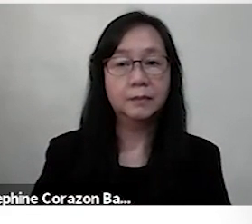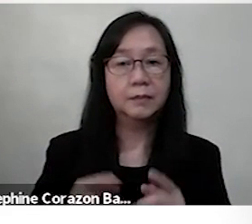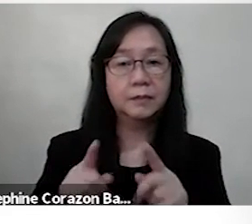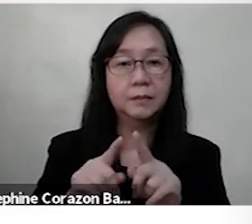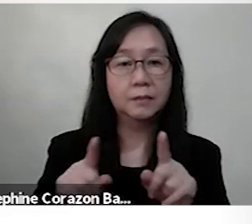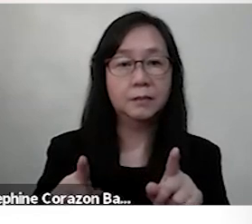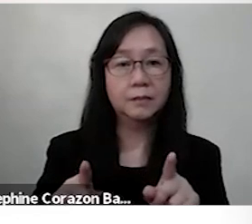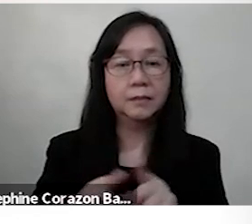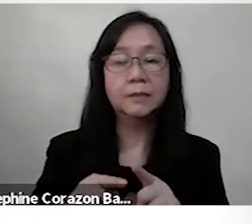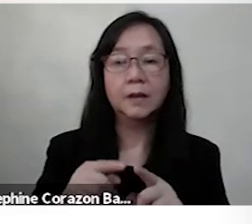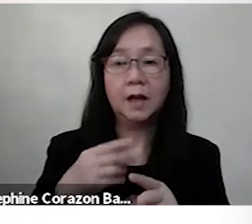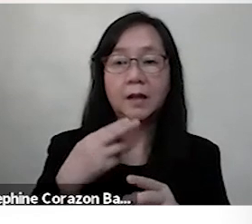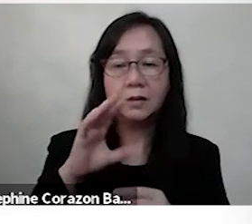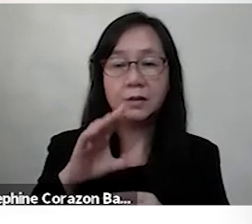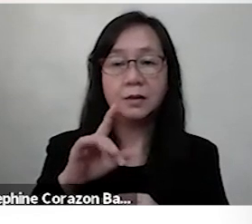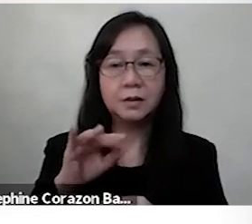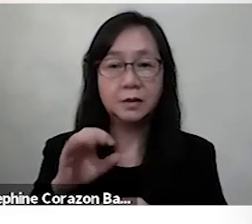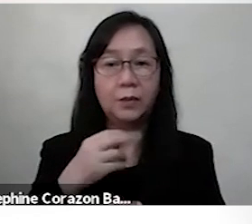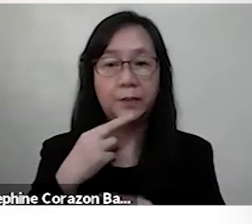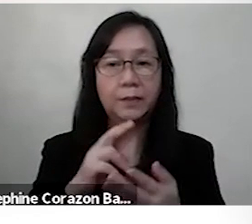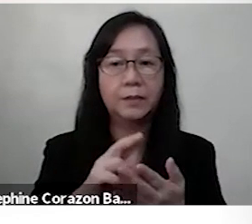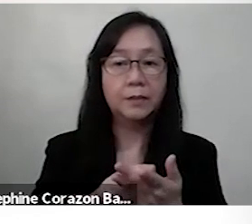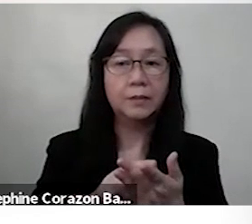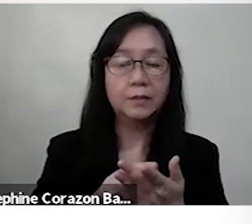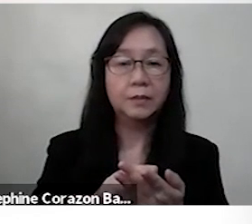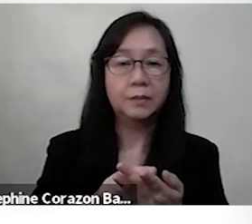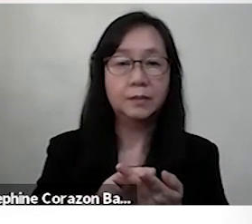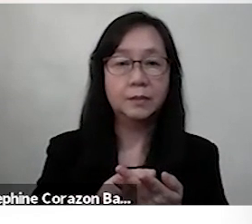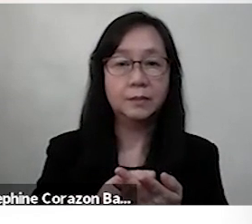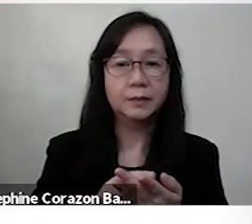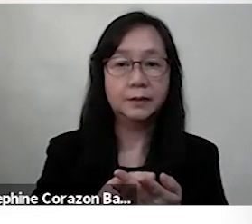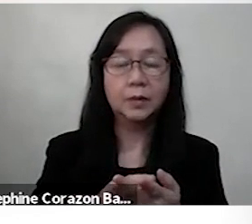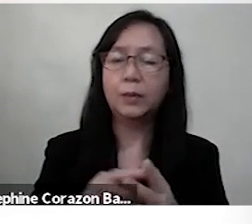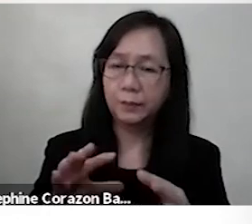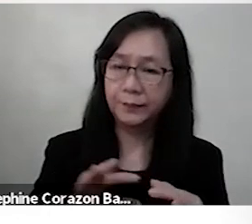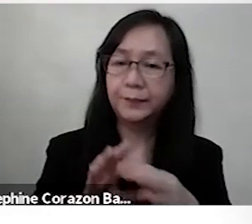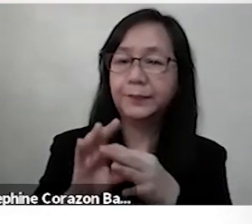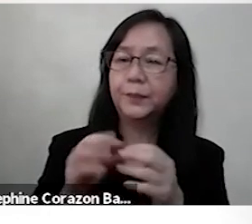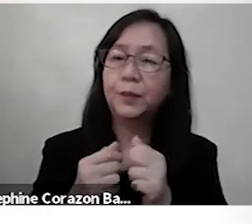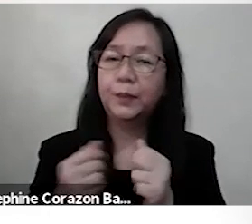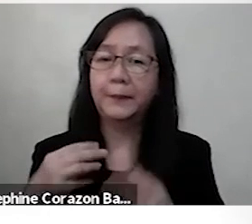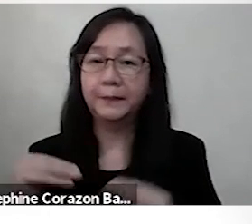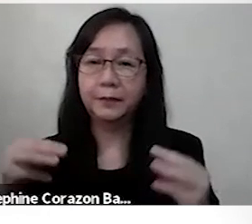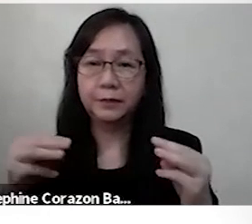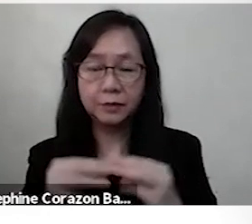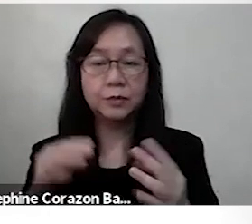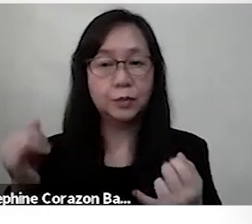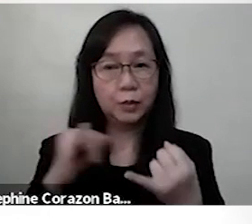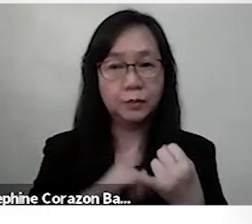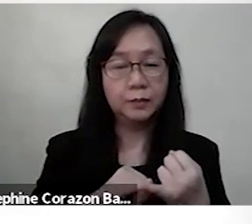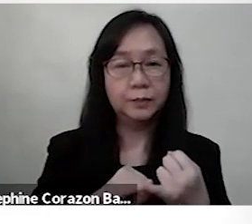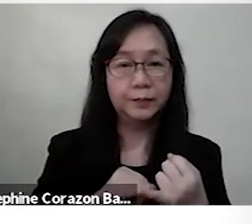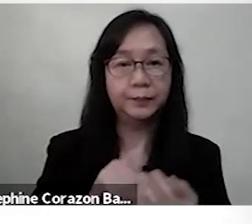and to then develop and submit the alternative report. I call a joint alternative report. Why